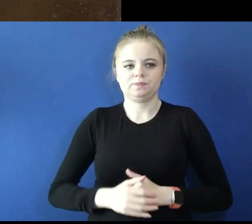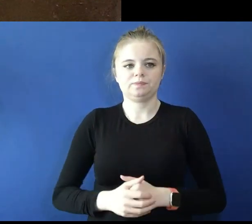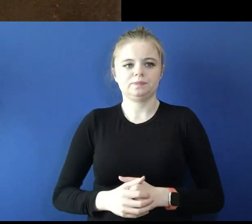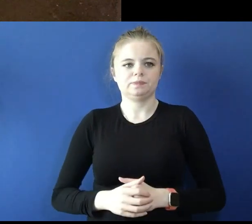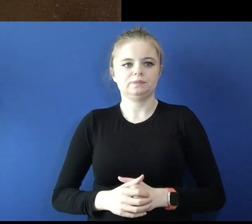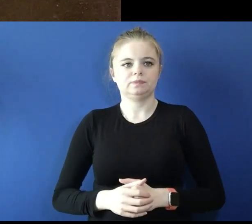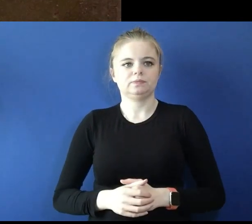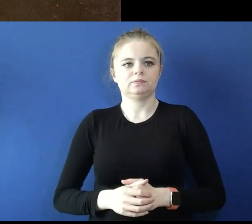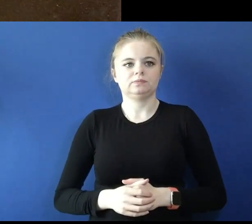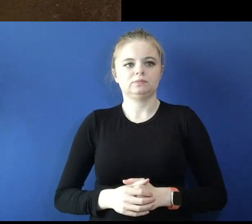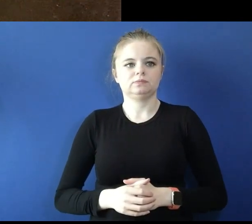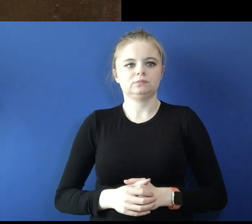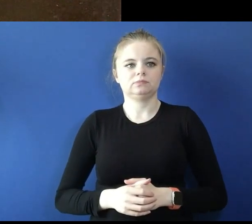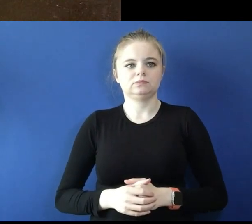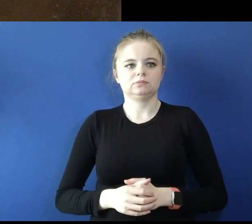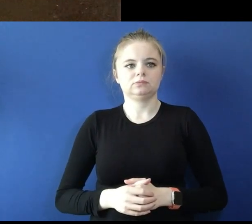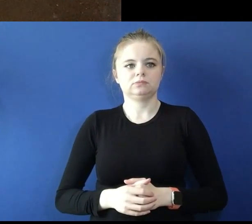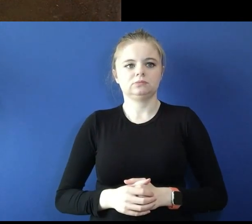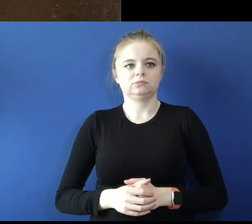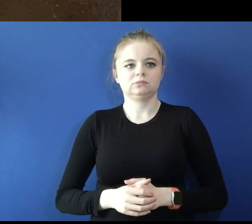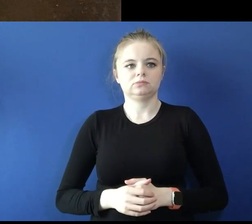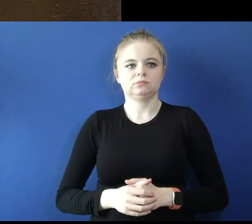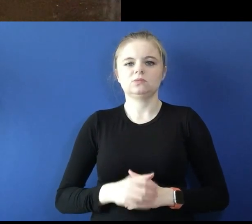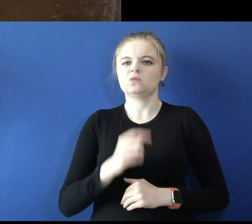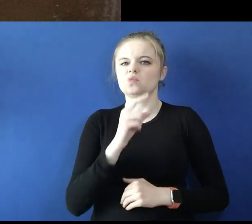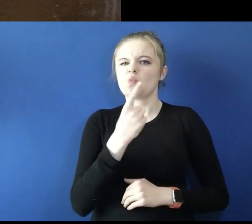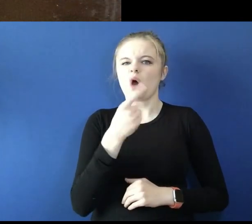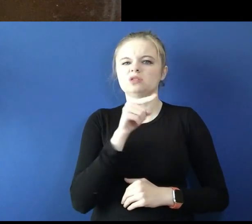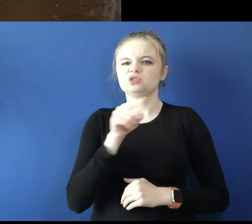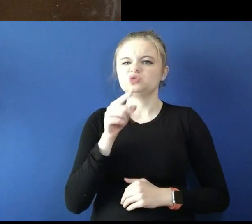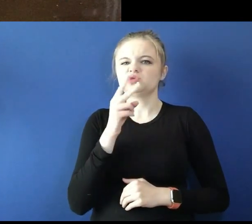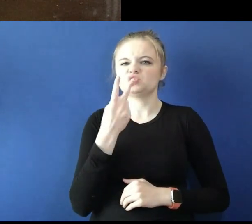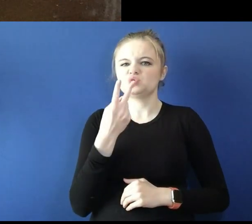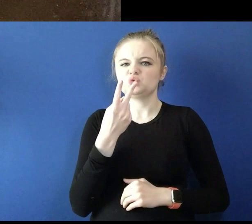And again, 1 or 2 minutes.